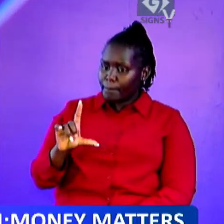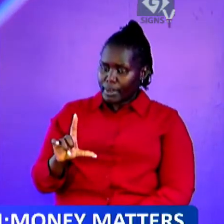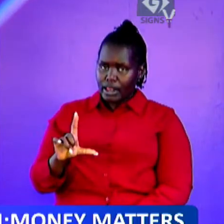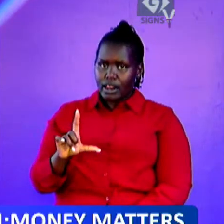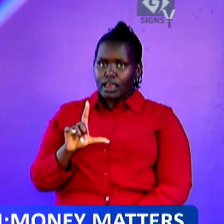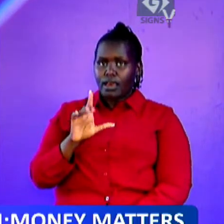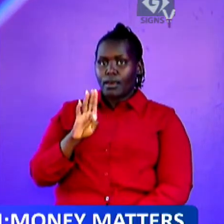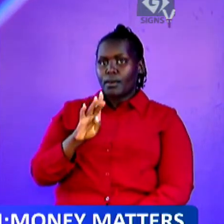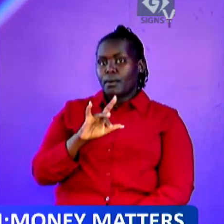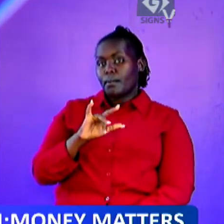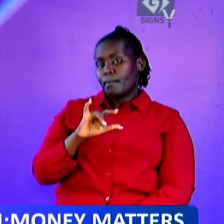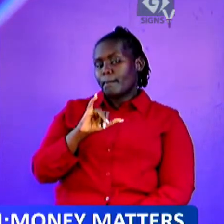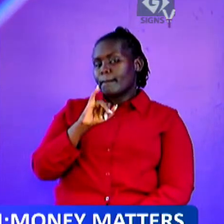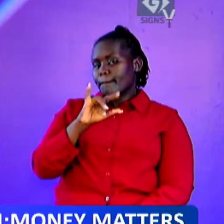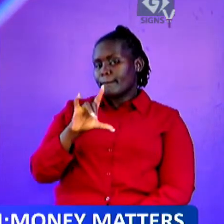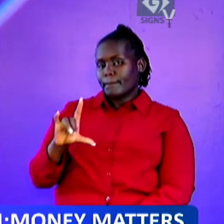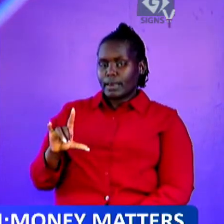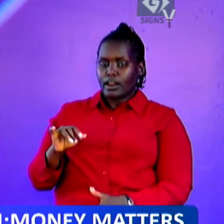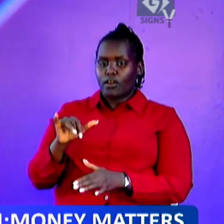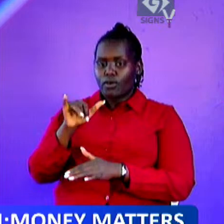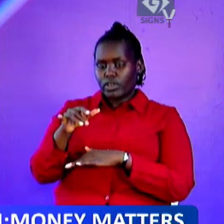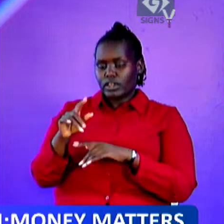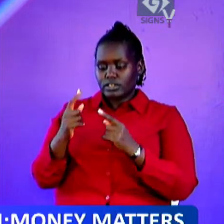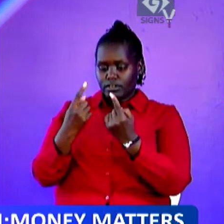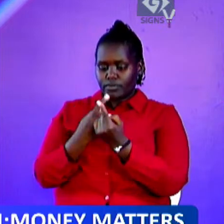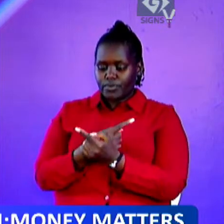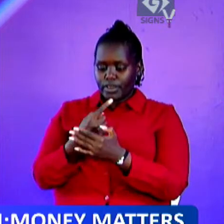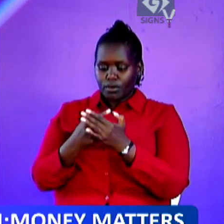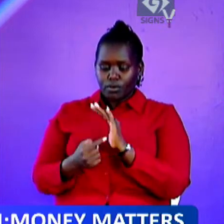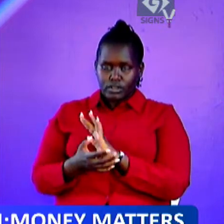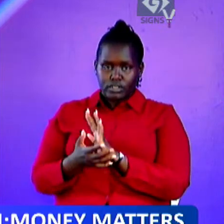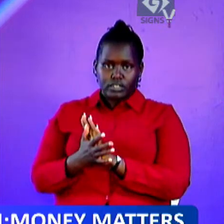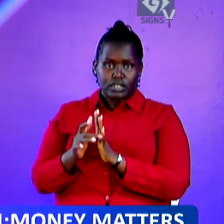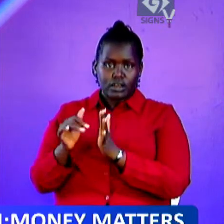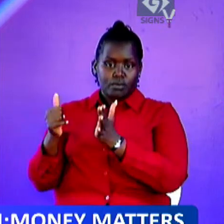of the things with probably Ghana is